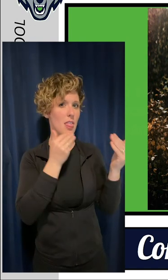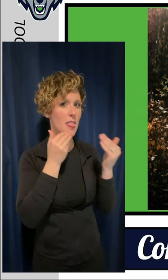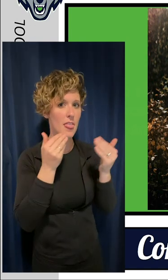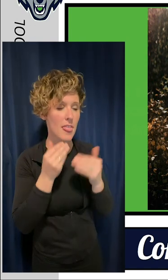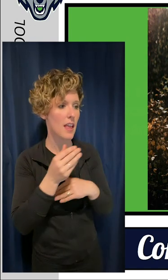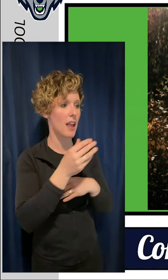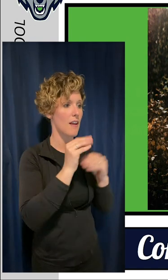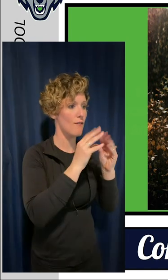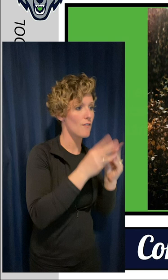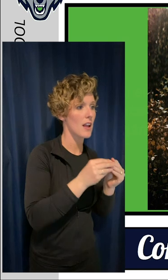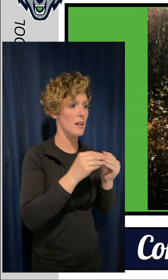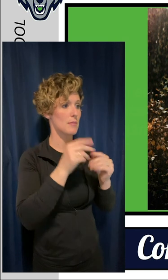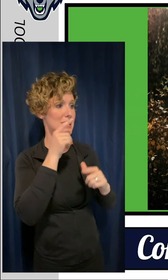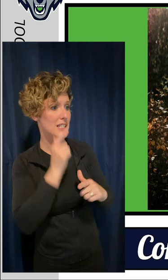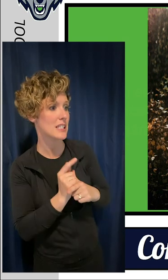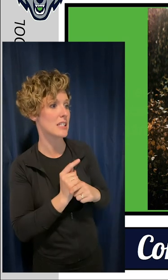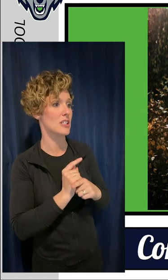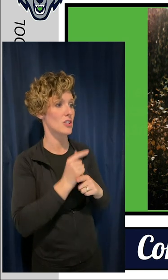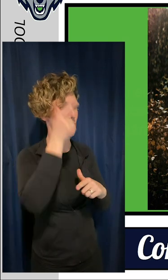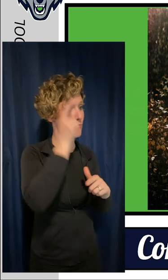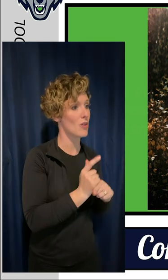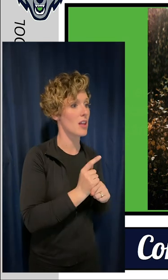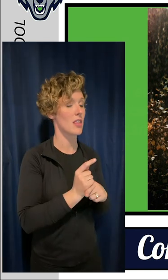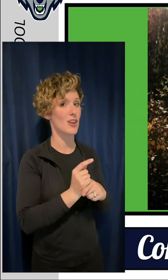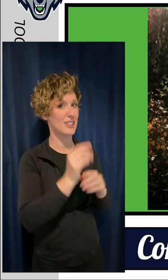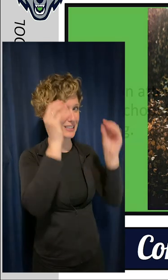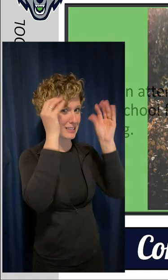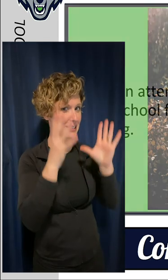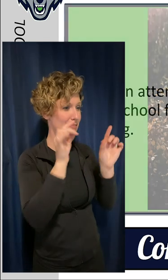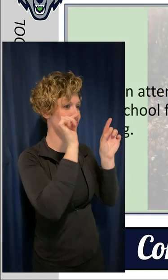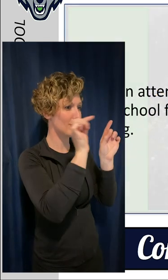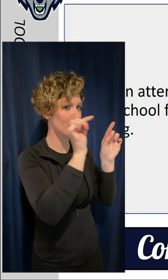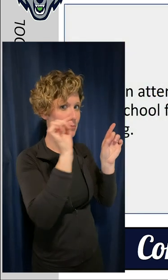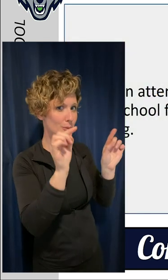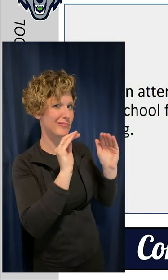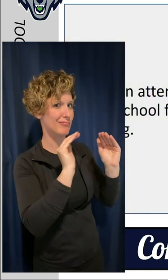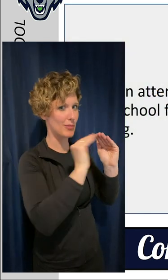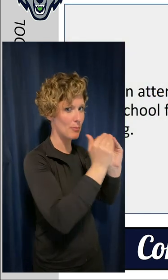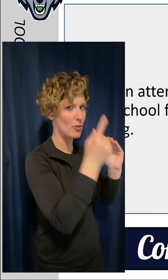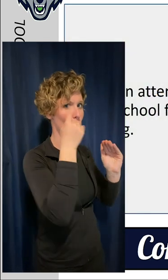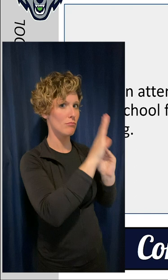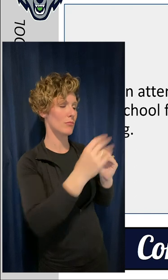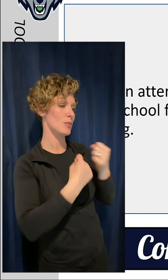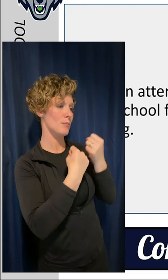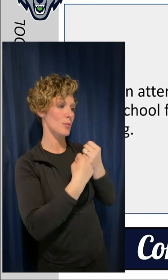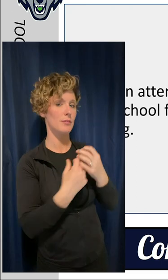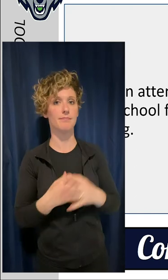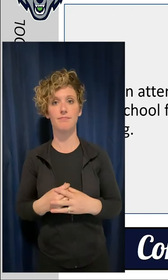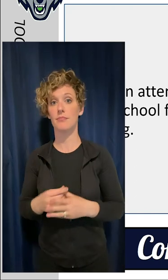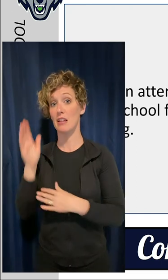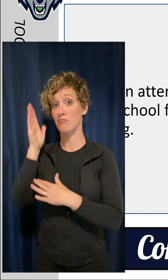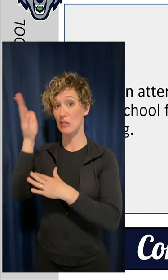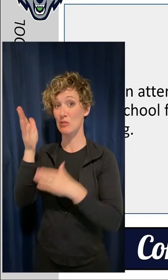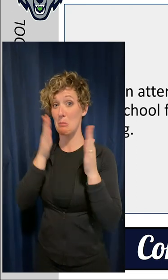Nasbys, and the Hendersons, Mr. Swalling, and Jaden for all of their support. In the future, Catherine plans on